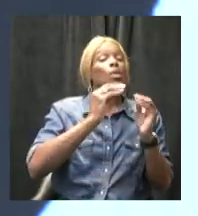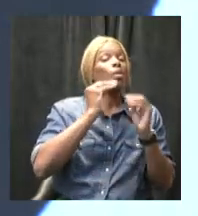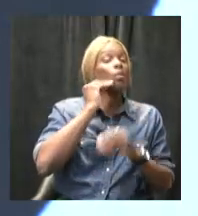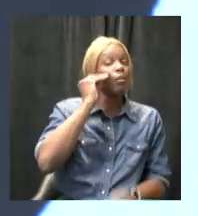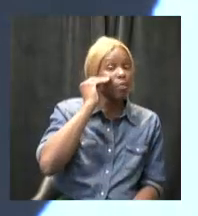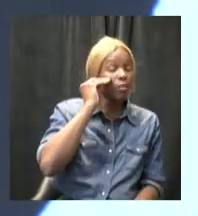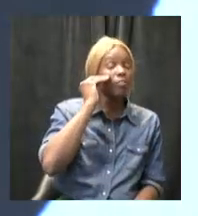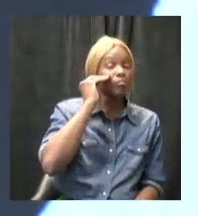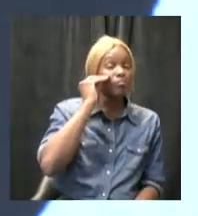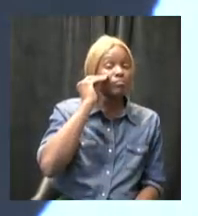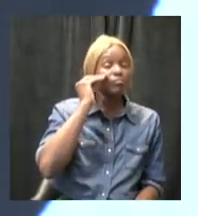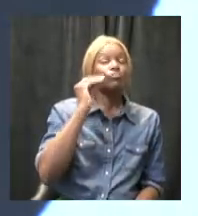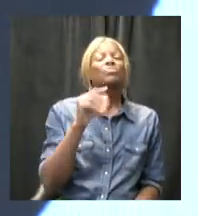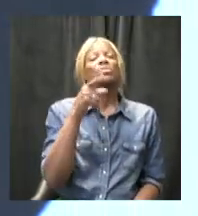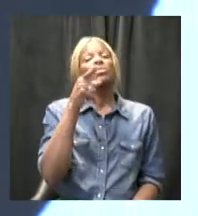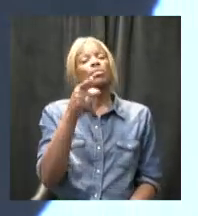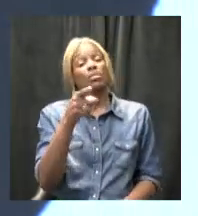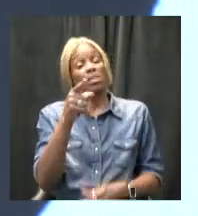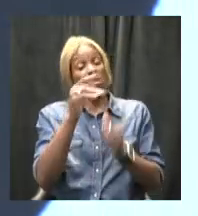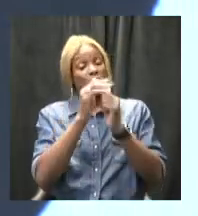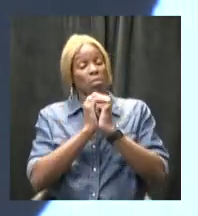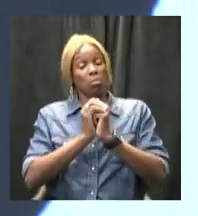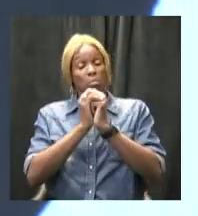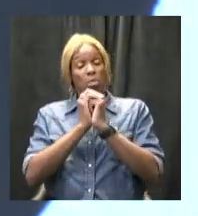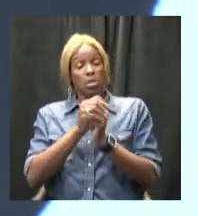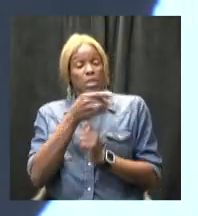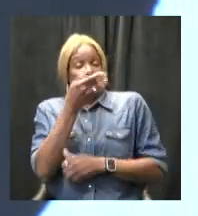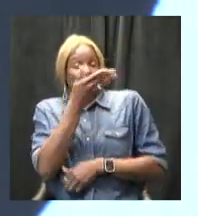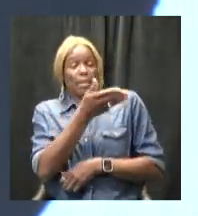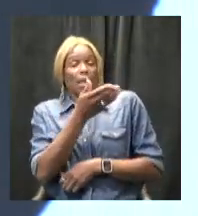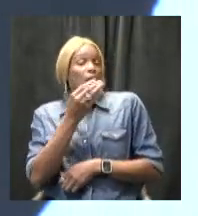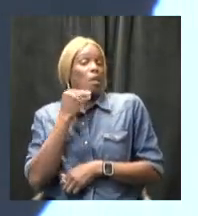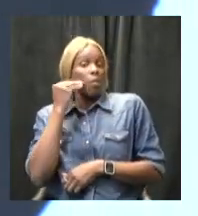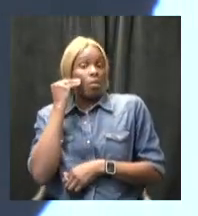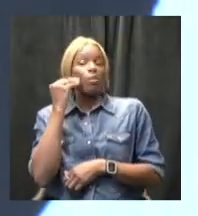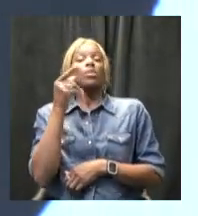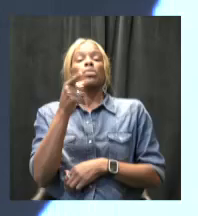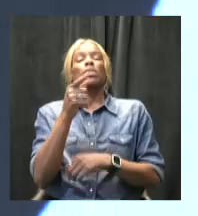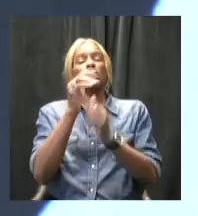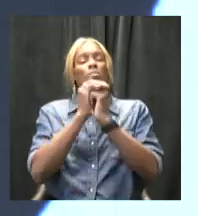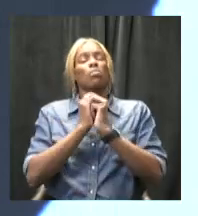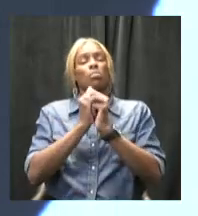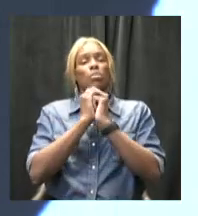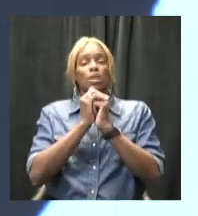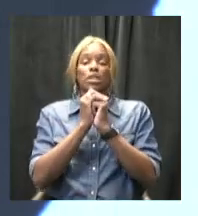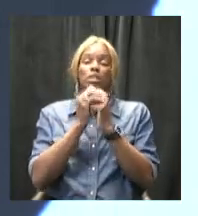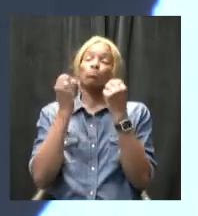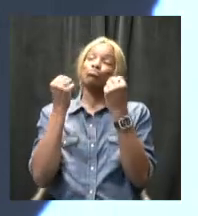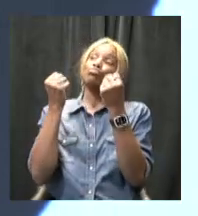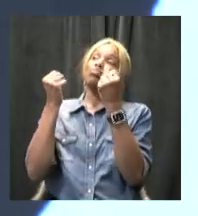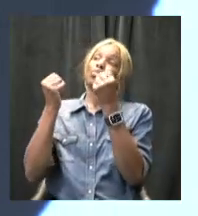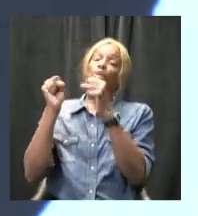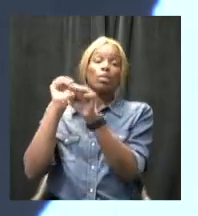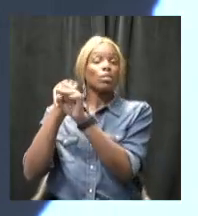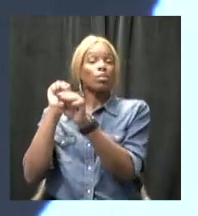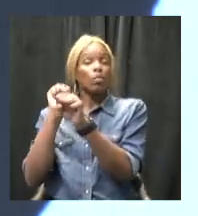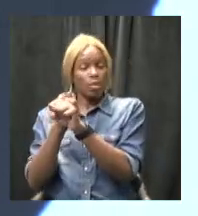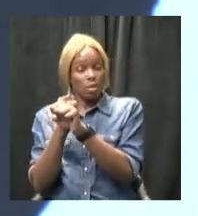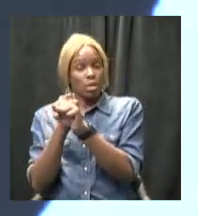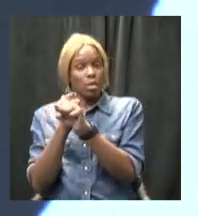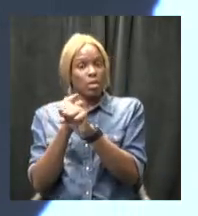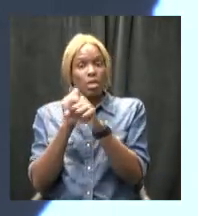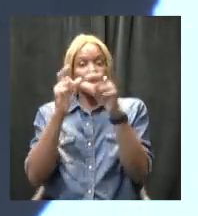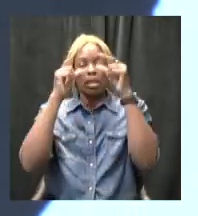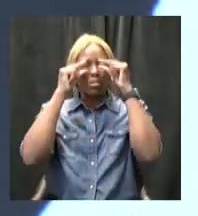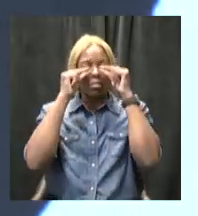as you watch worship. You can worship God right there. You can worship God on your way to your job. Listen, keep your eyes